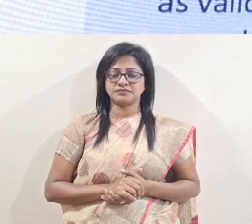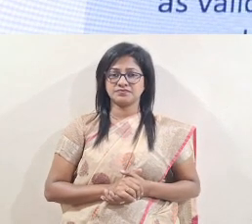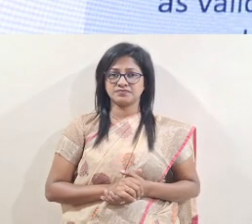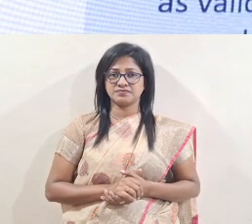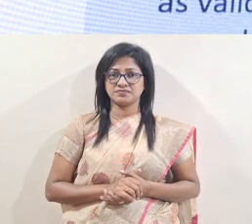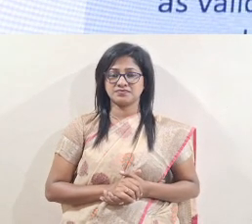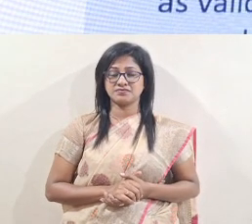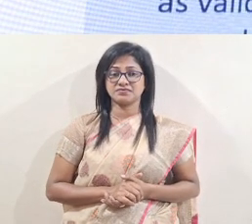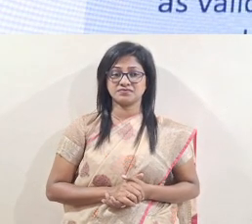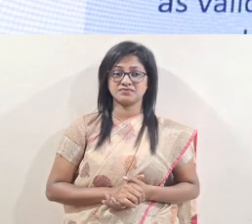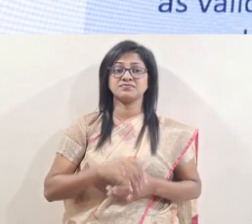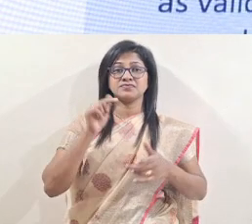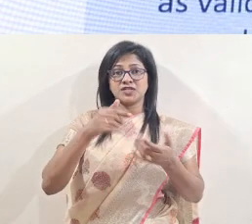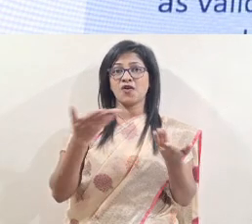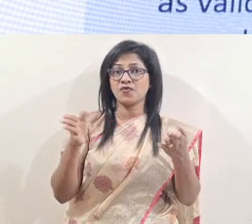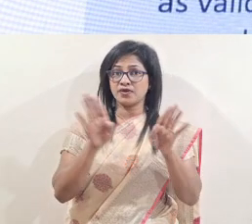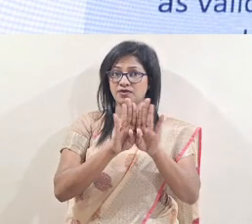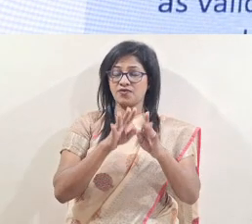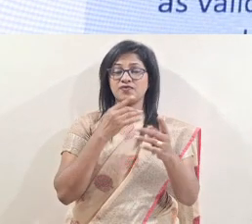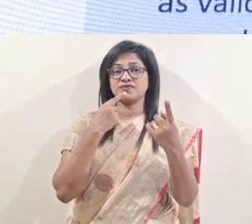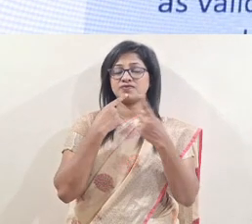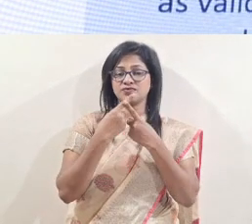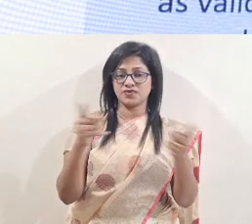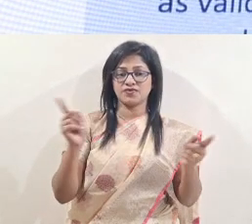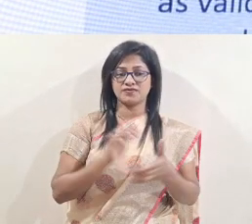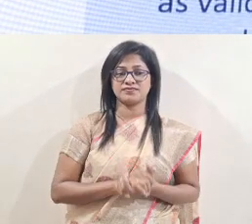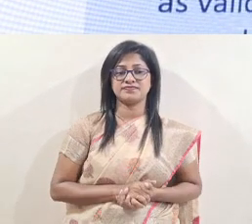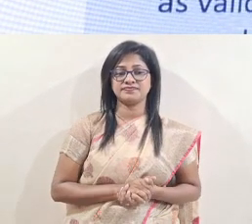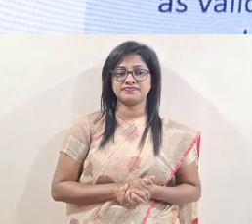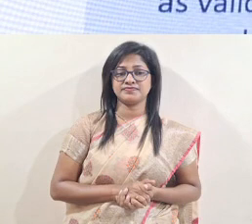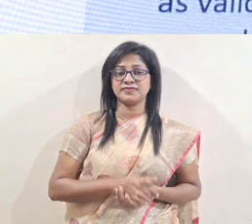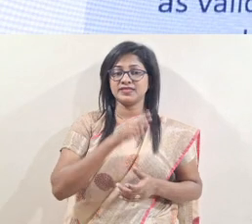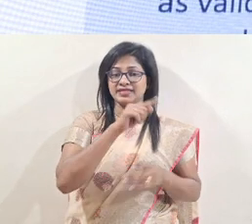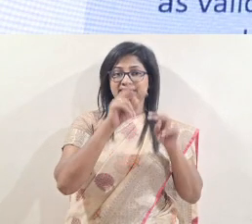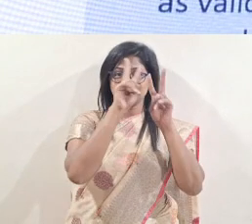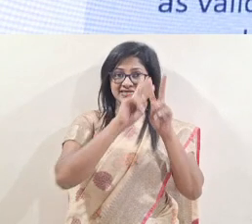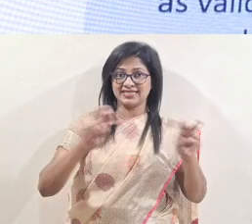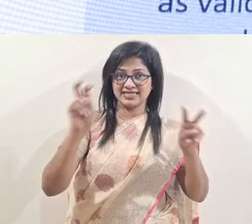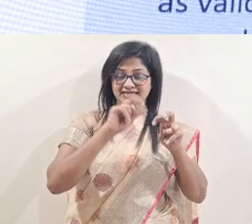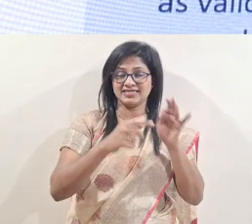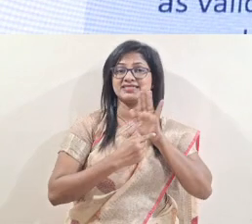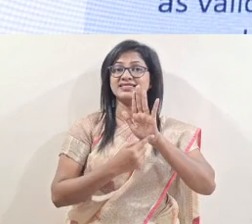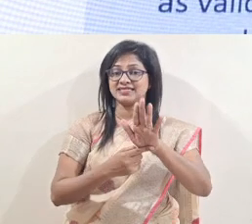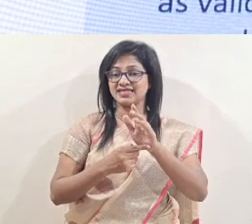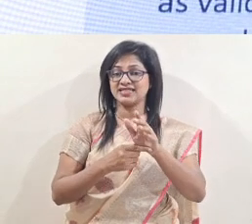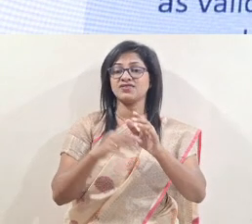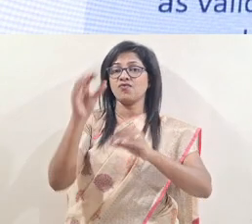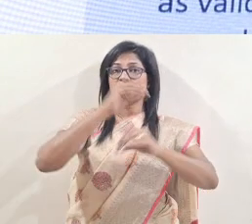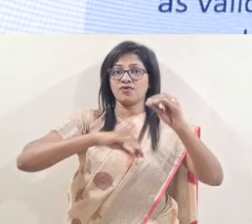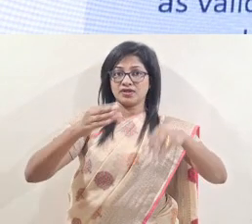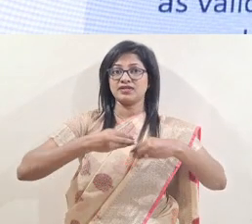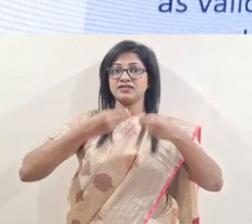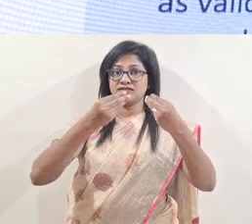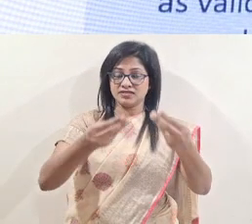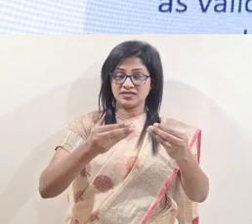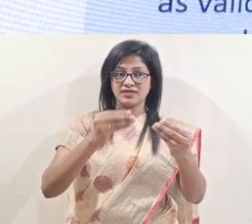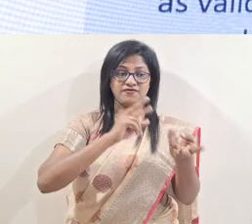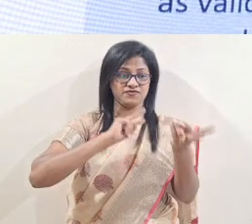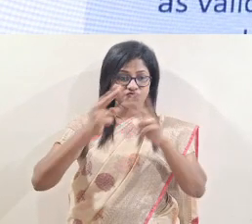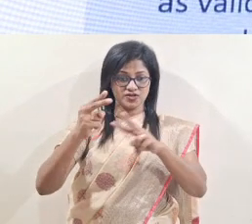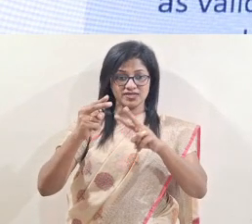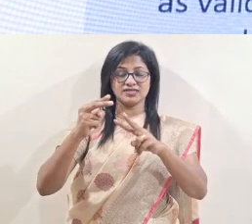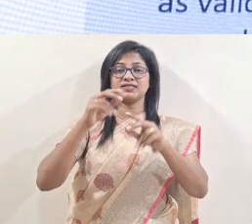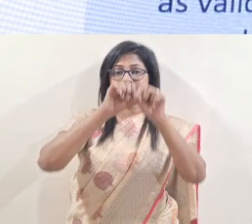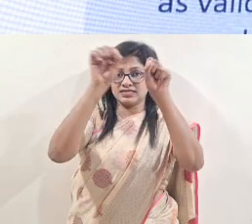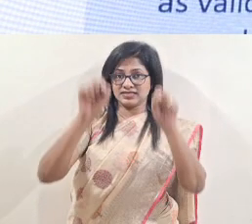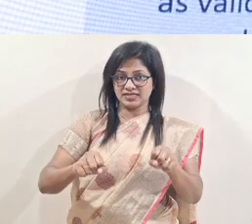So, on a concluding note, the such studies, they allow organizations to gauge how transit systems influence the